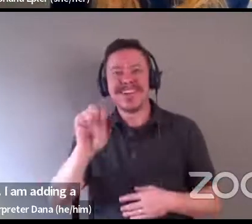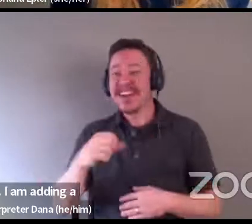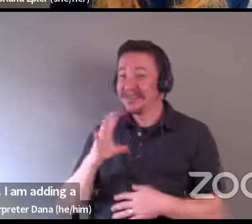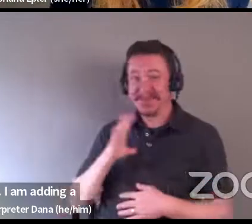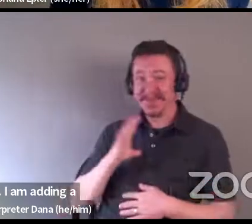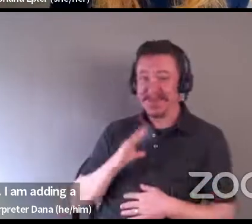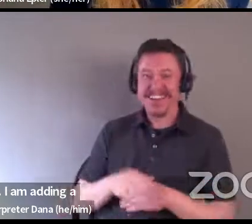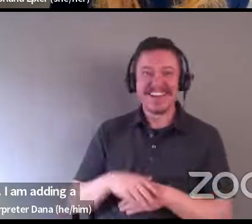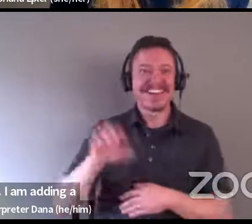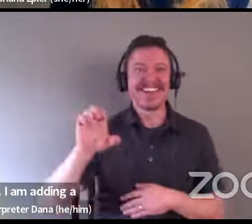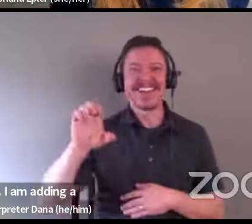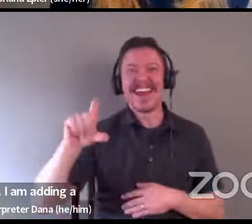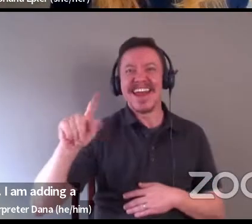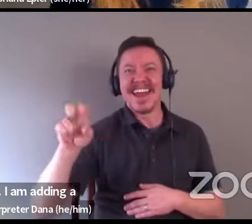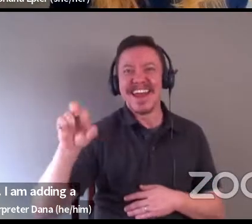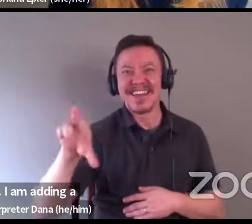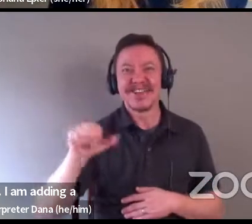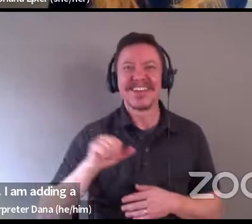I